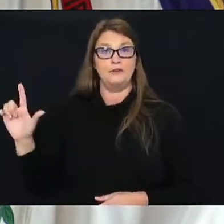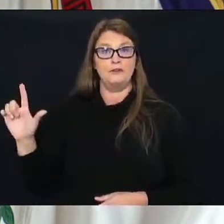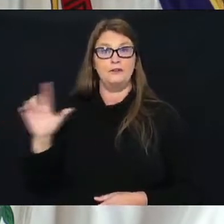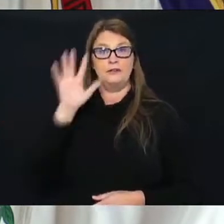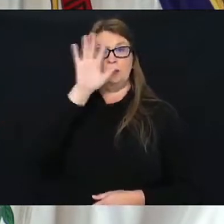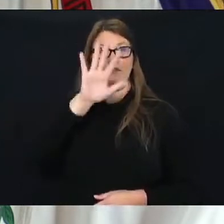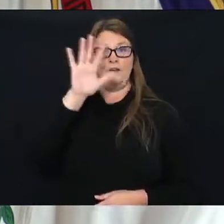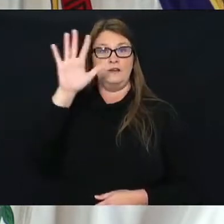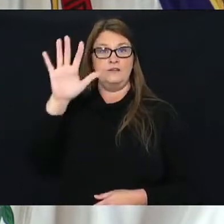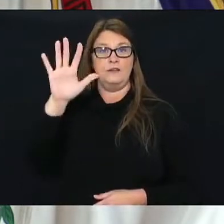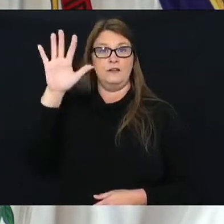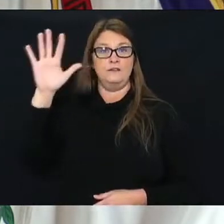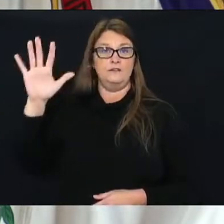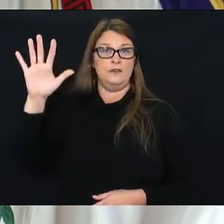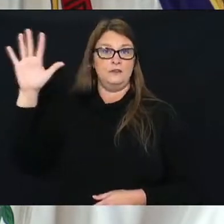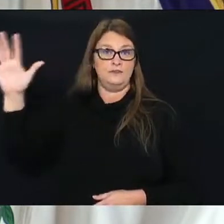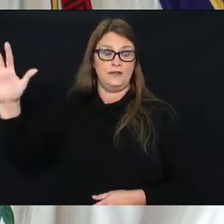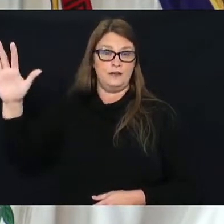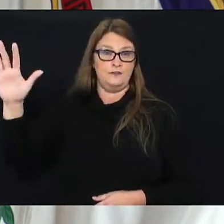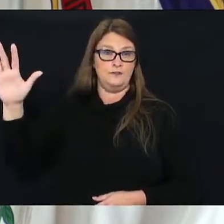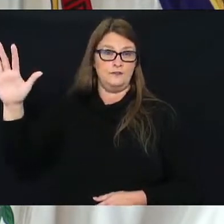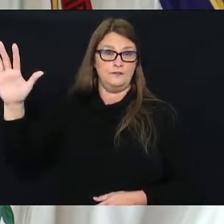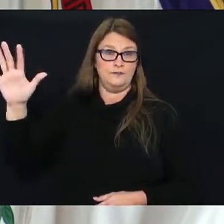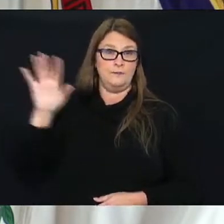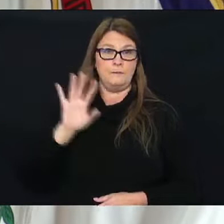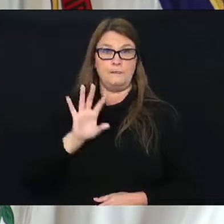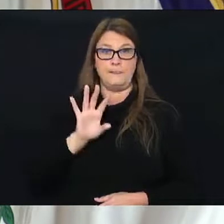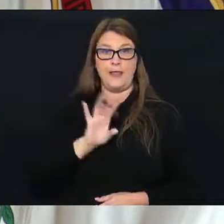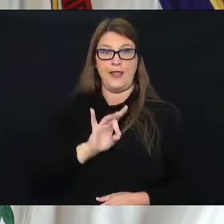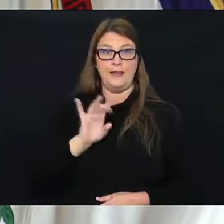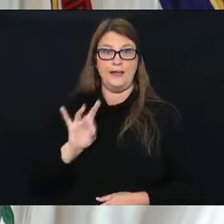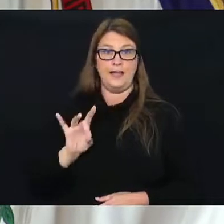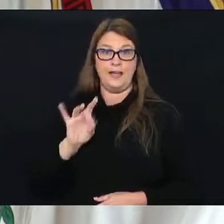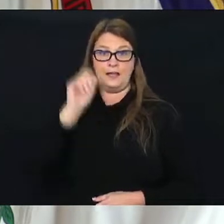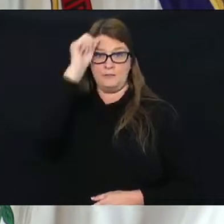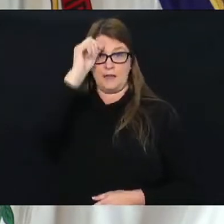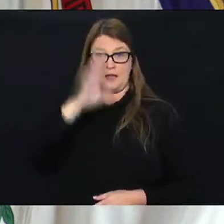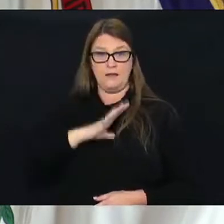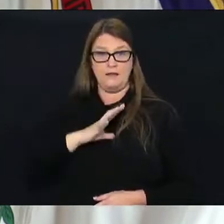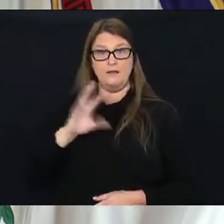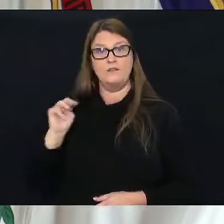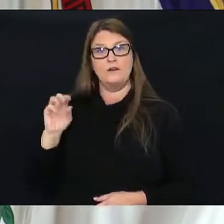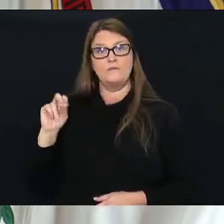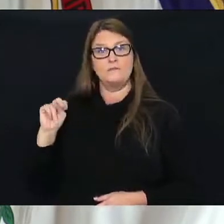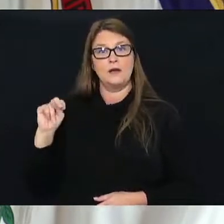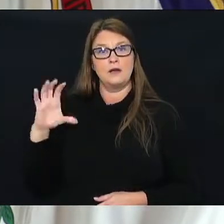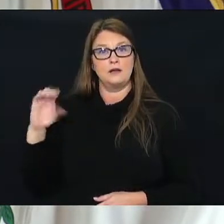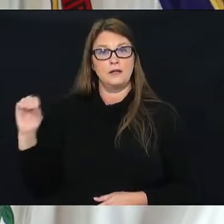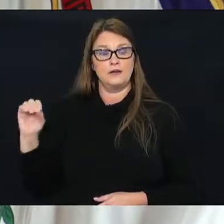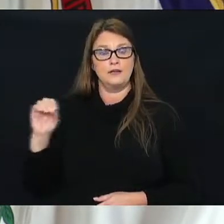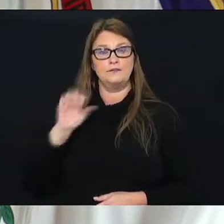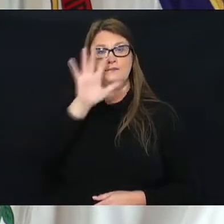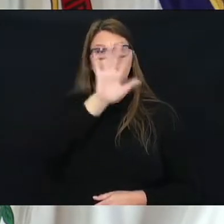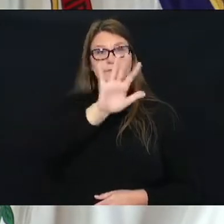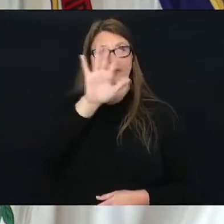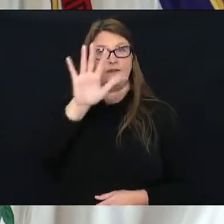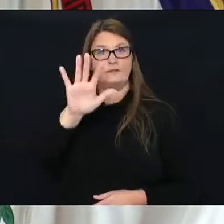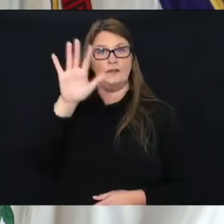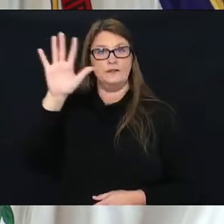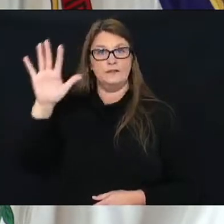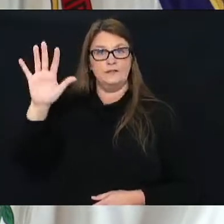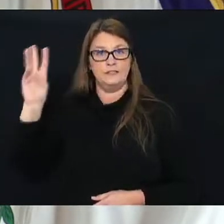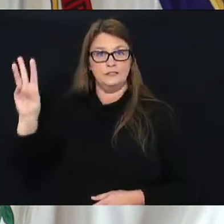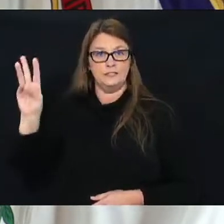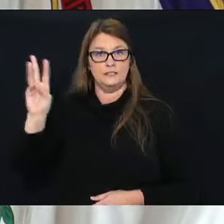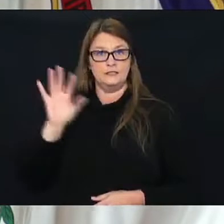The 5,555th death, an 88-year-old male from Monongalia County. The 5,556th death,